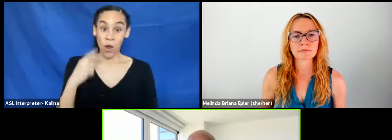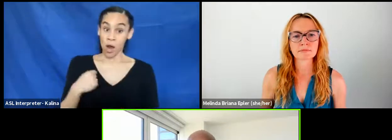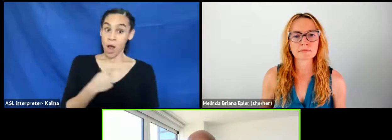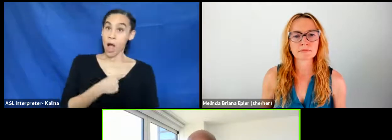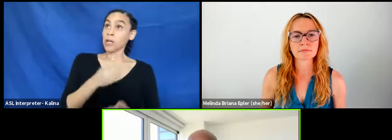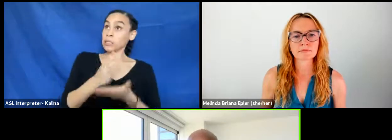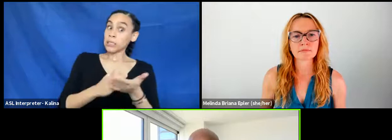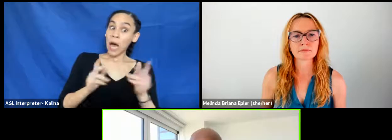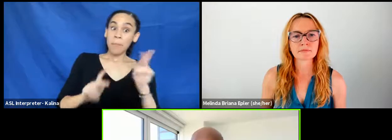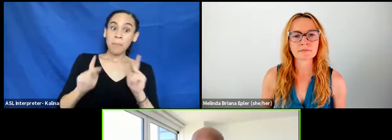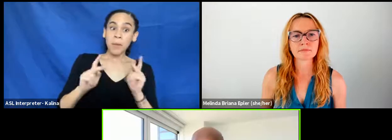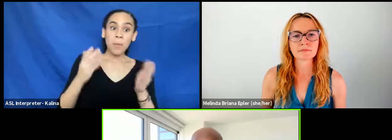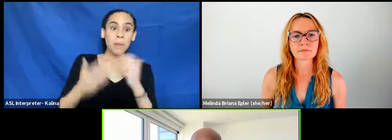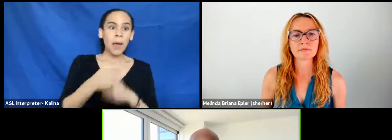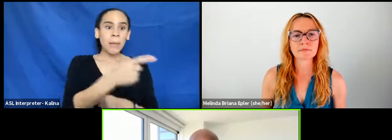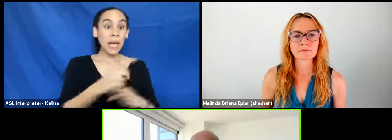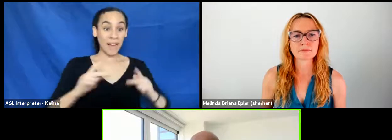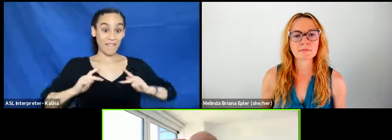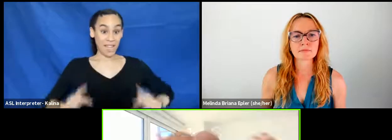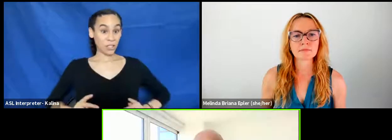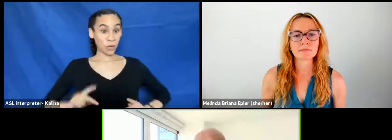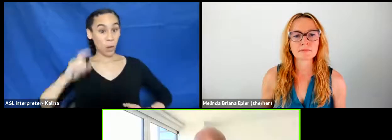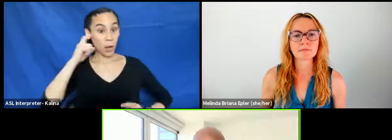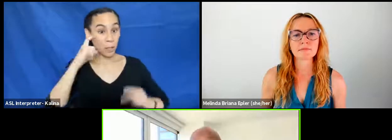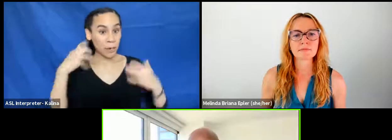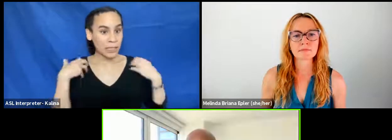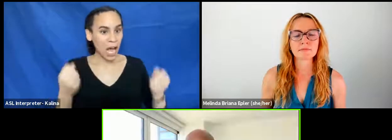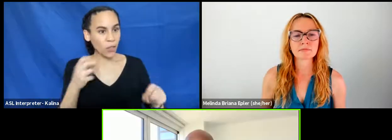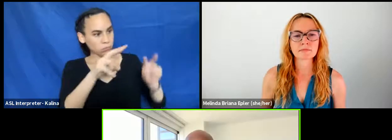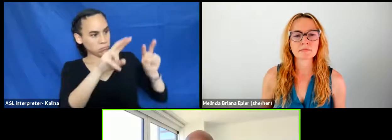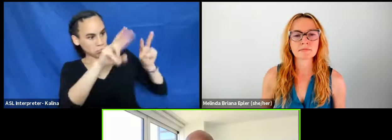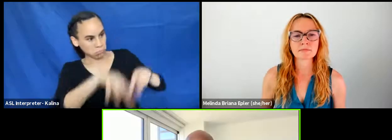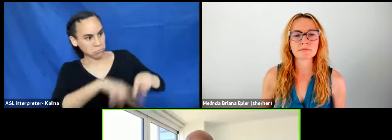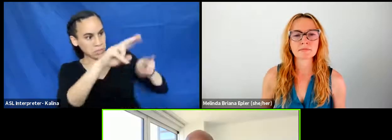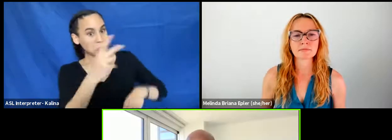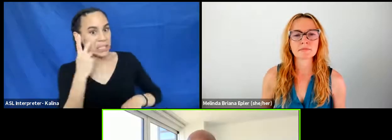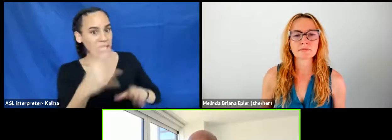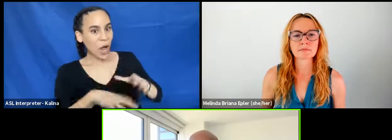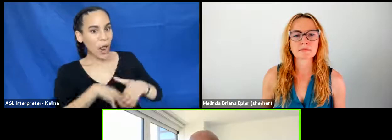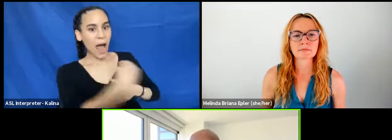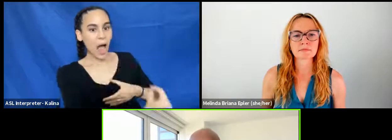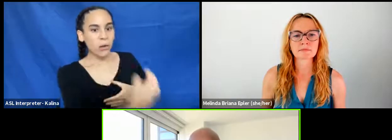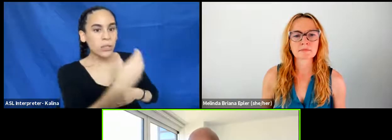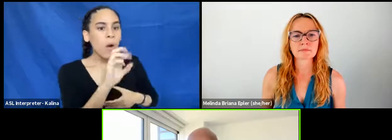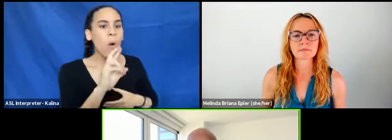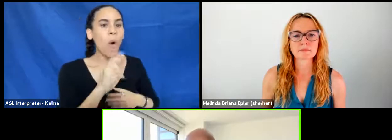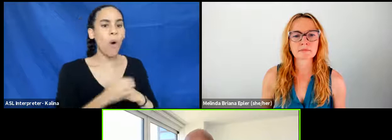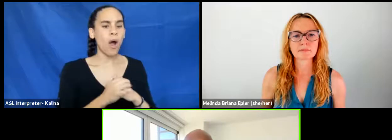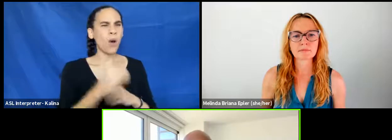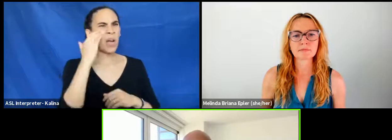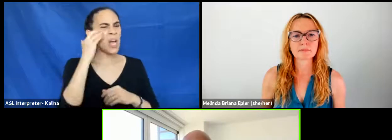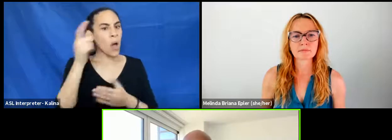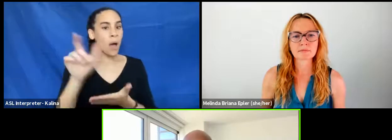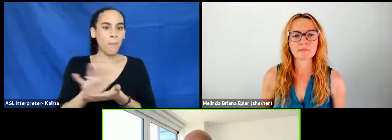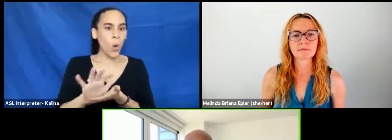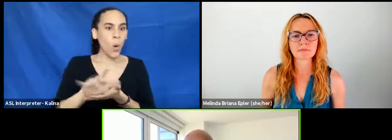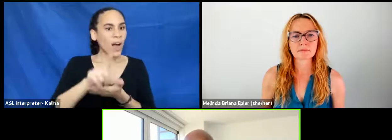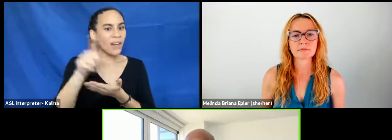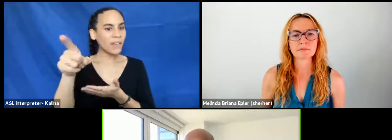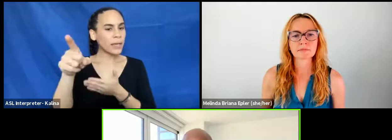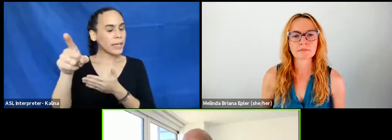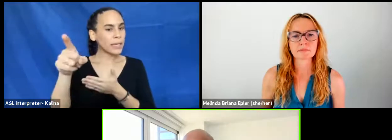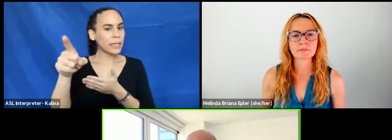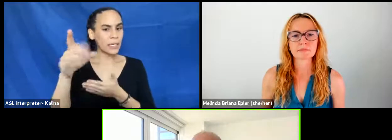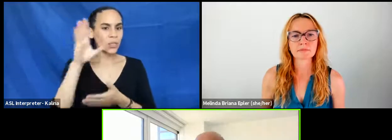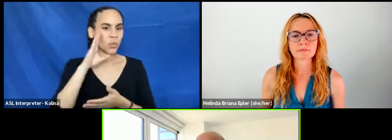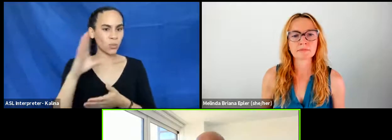mean someone with a physical mental health, that you see on the outside, or it could mean someone that, we know movies portray a lot of people mental health